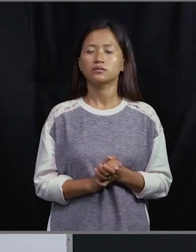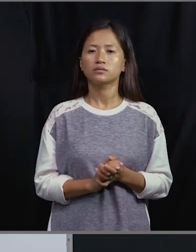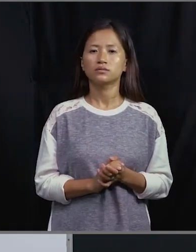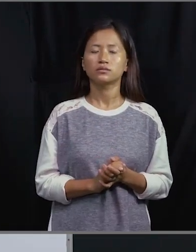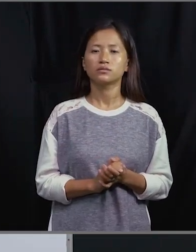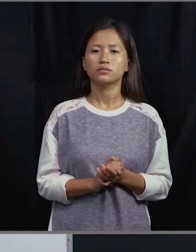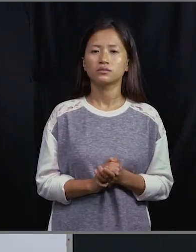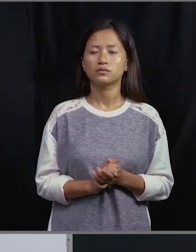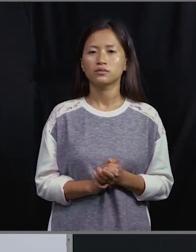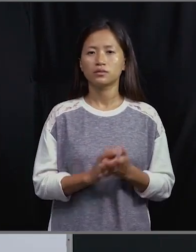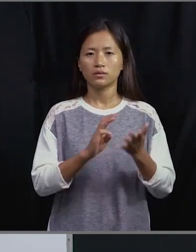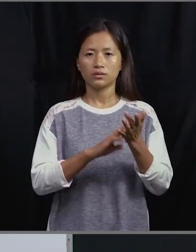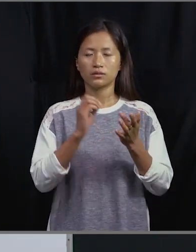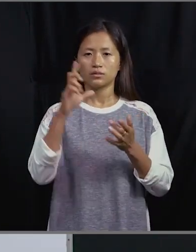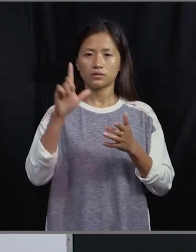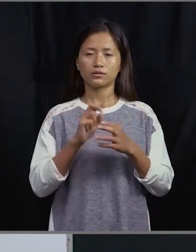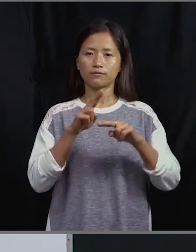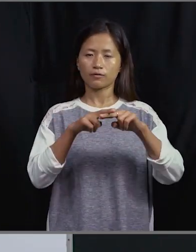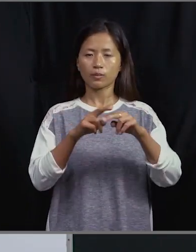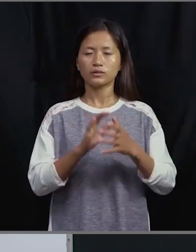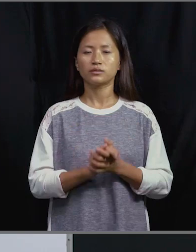So molecular formula